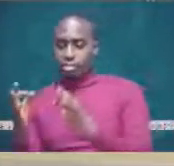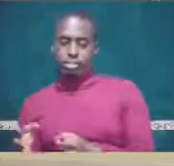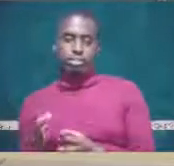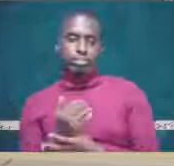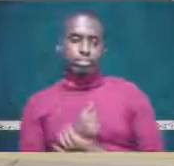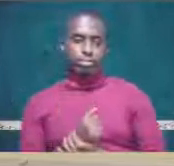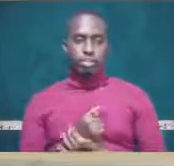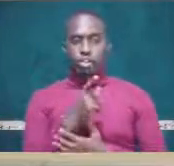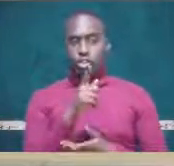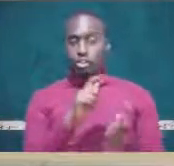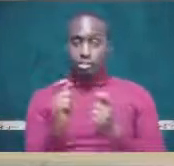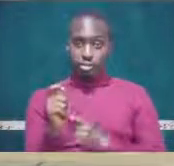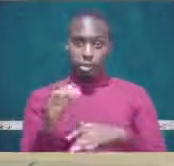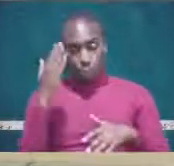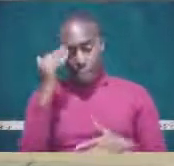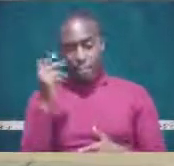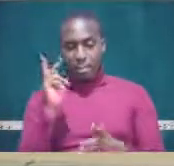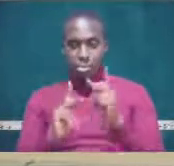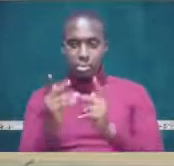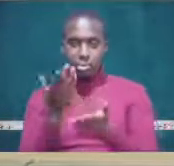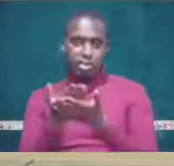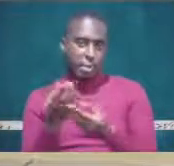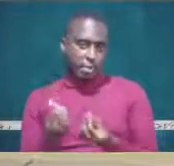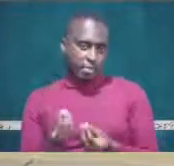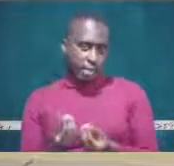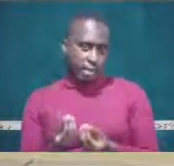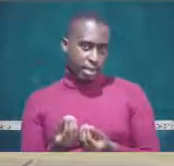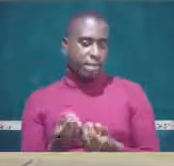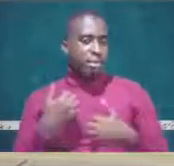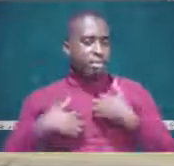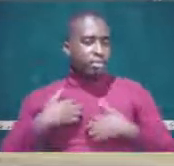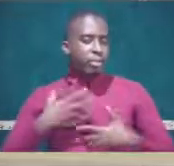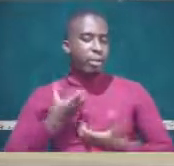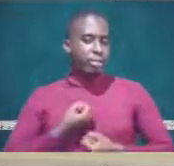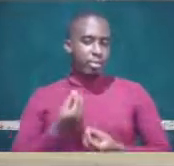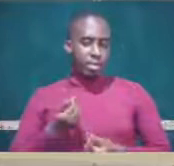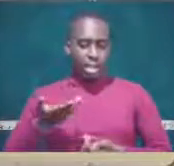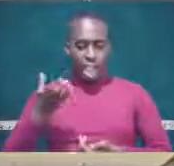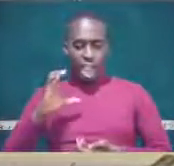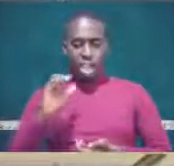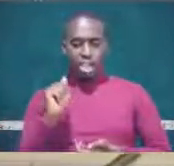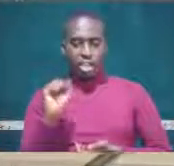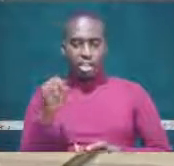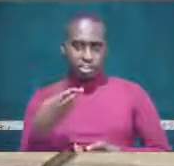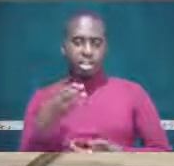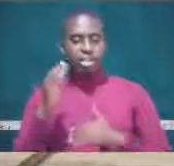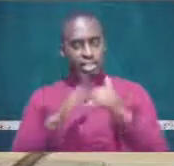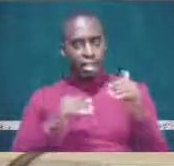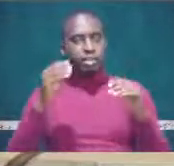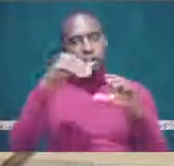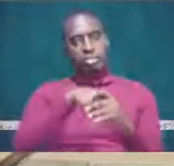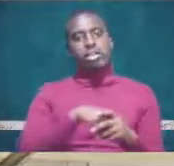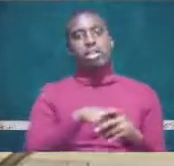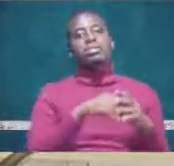transaction. Why people demand for money? Why people desire to hold money in cash other than